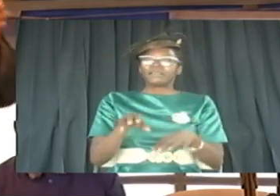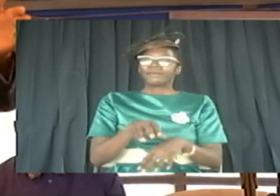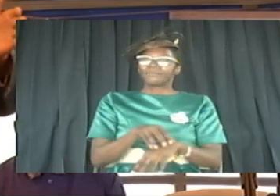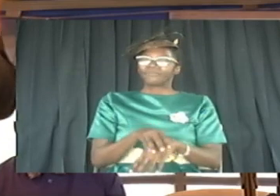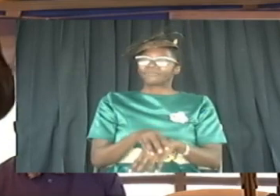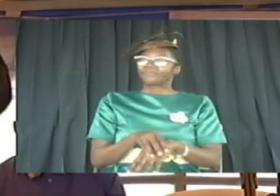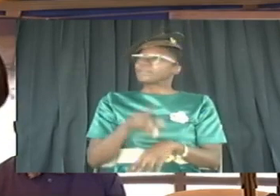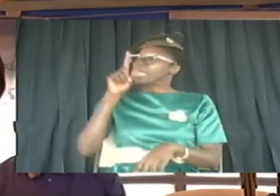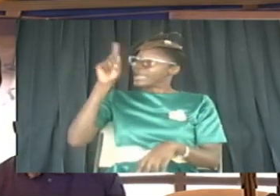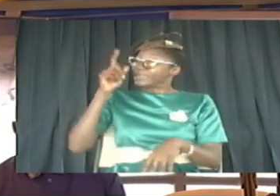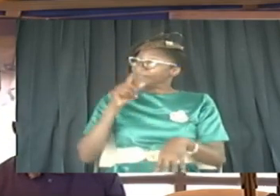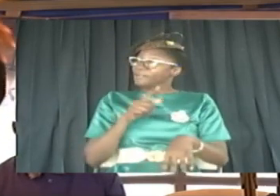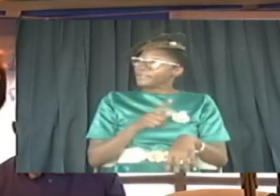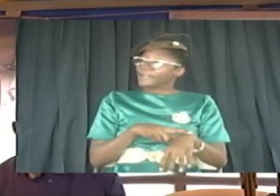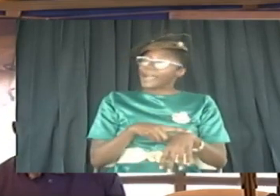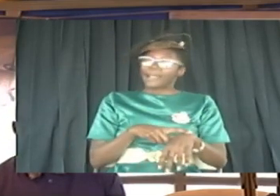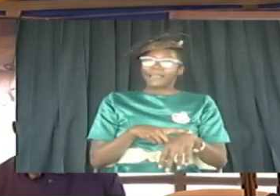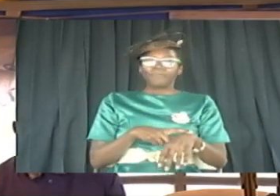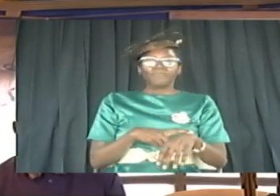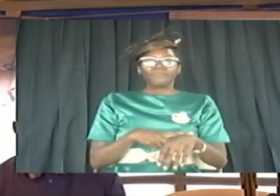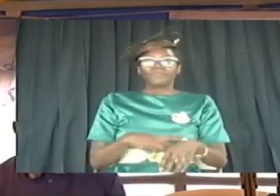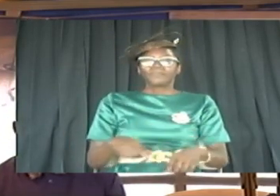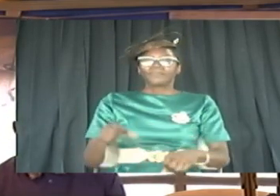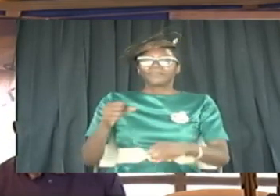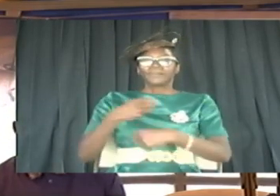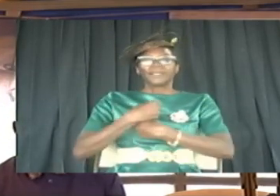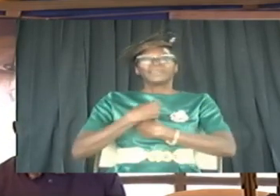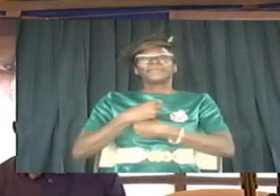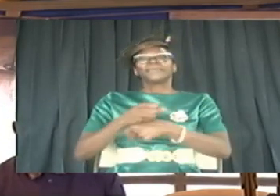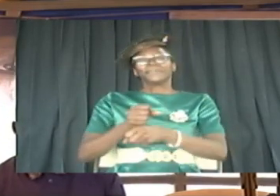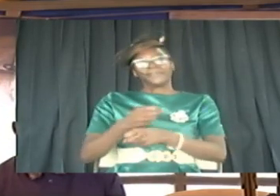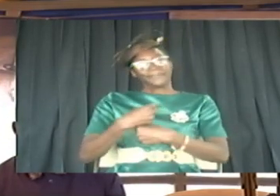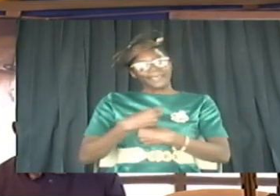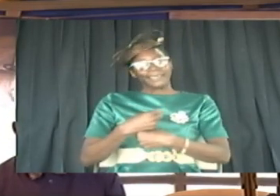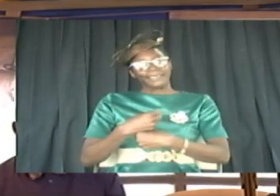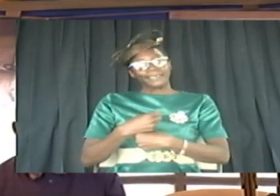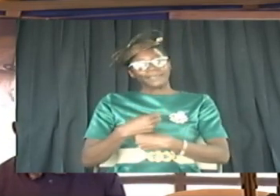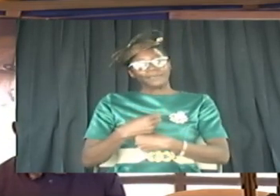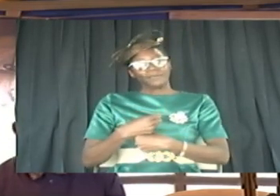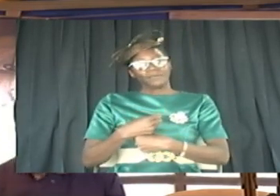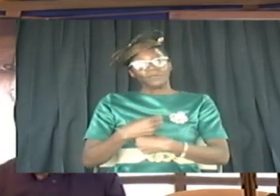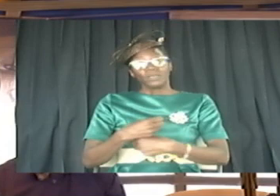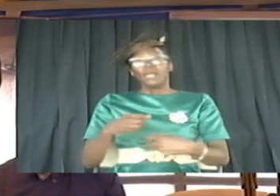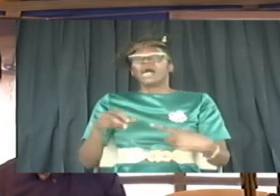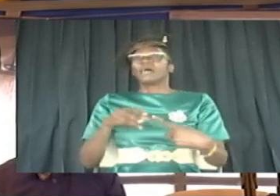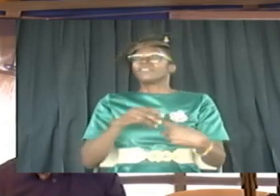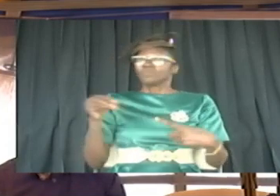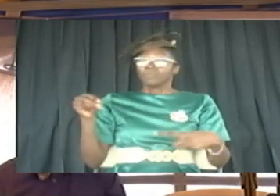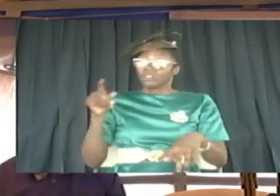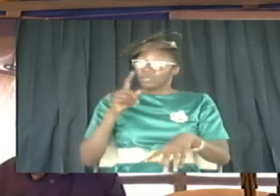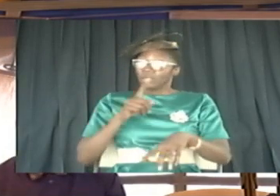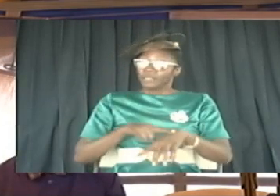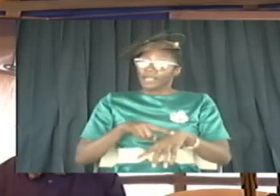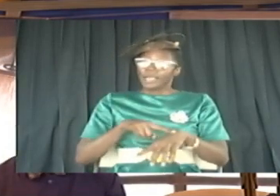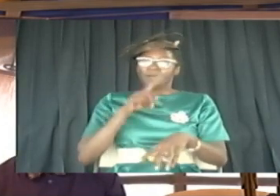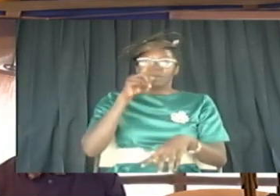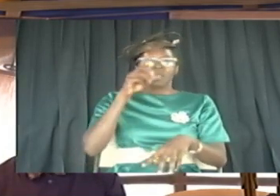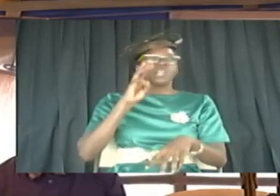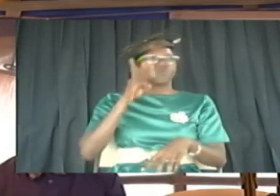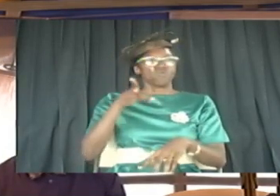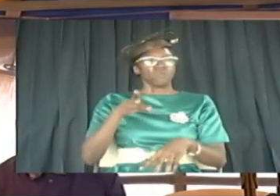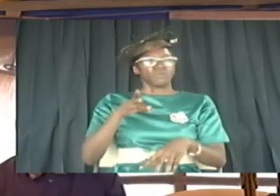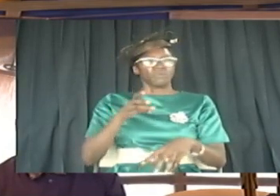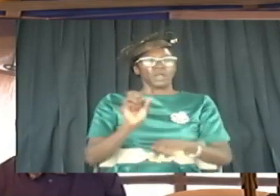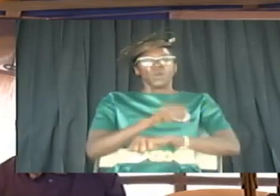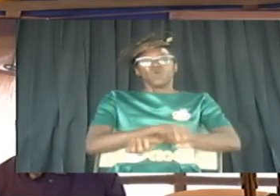his time set, a particular season when he would